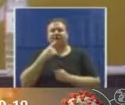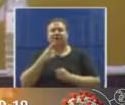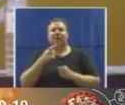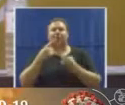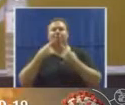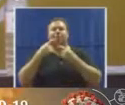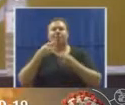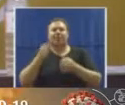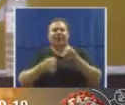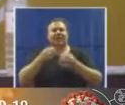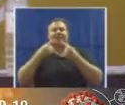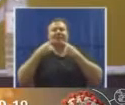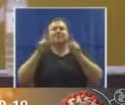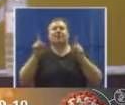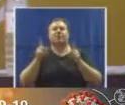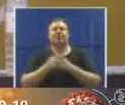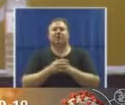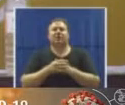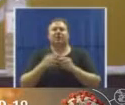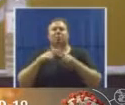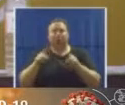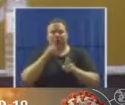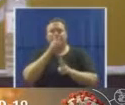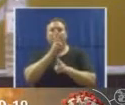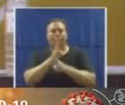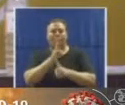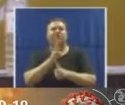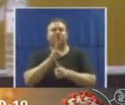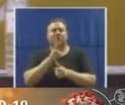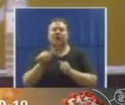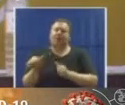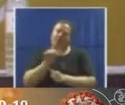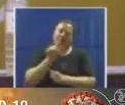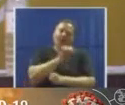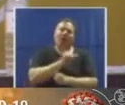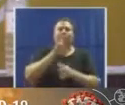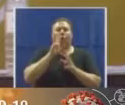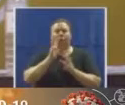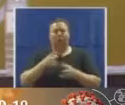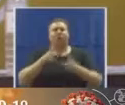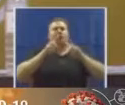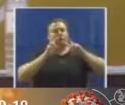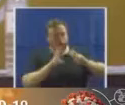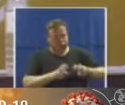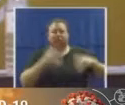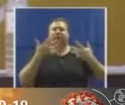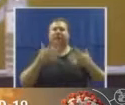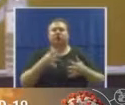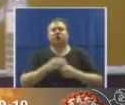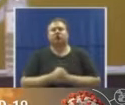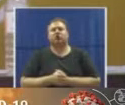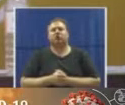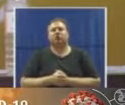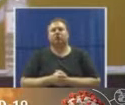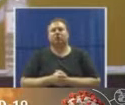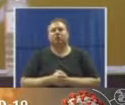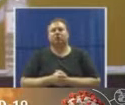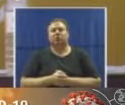statement, but because you have already promised that we'll come back to that, we will definitely come back to Honorable Swartz about that.